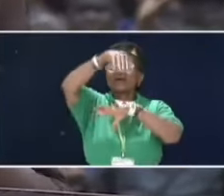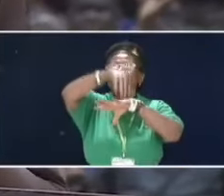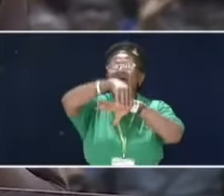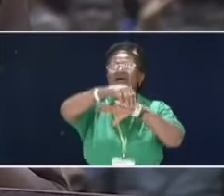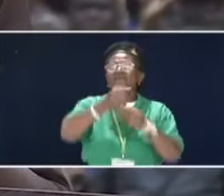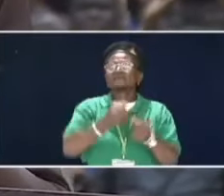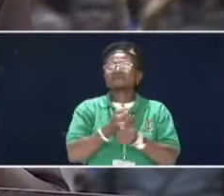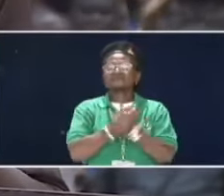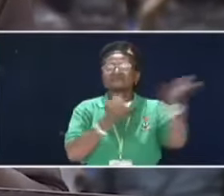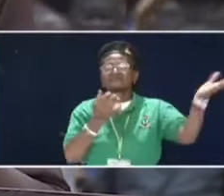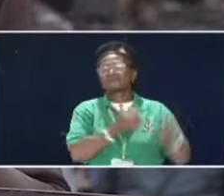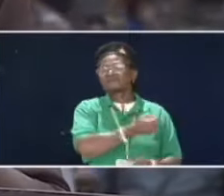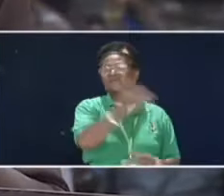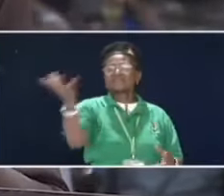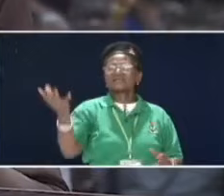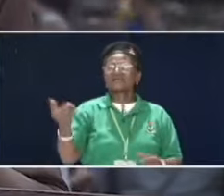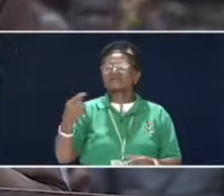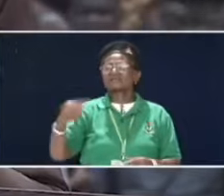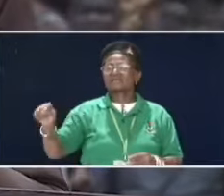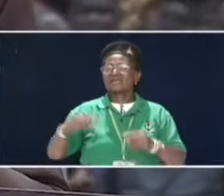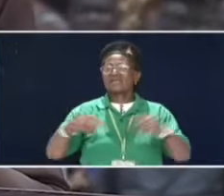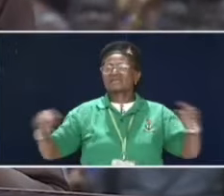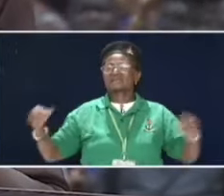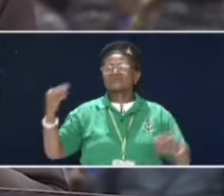Scatter the enemies of your children.